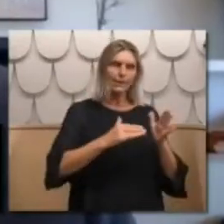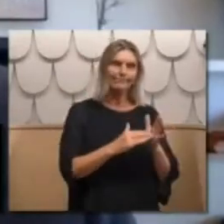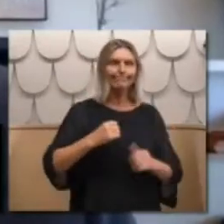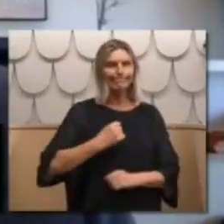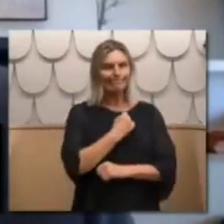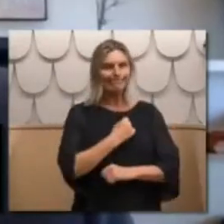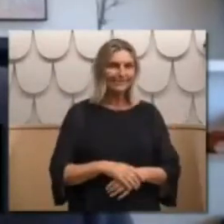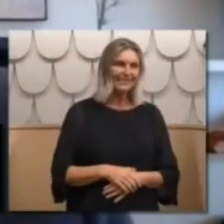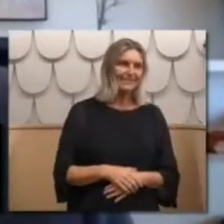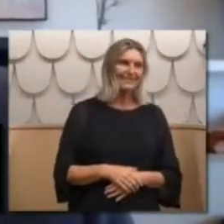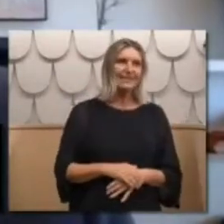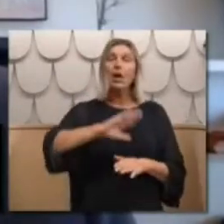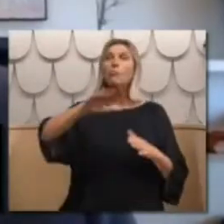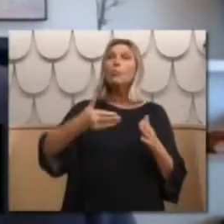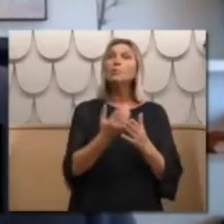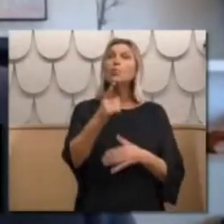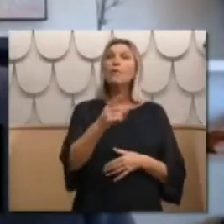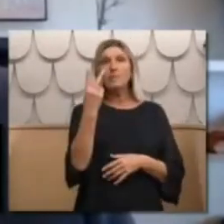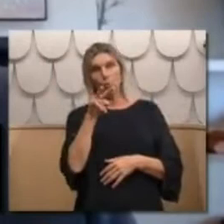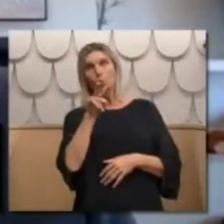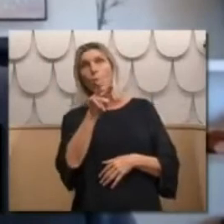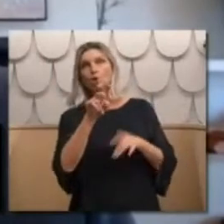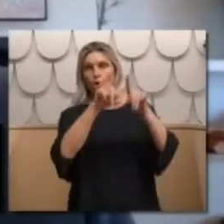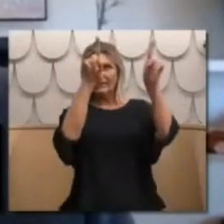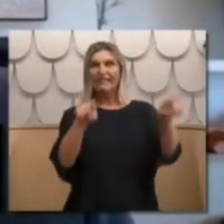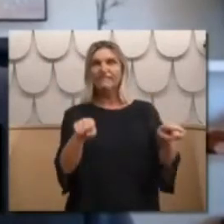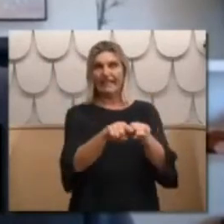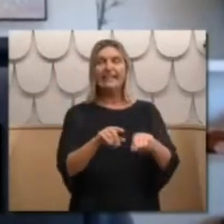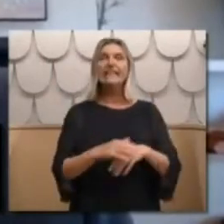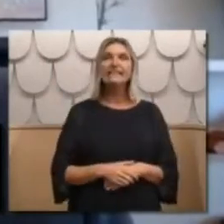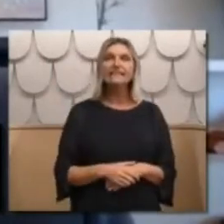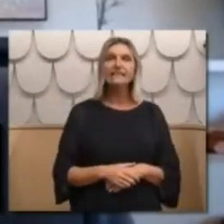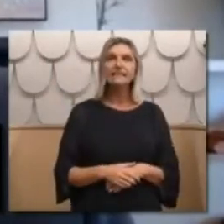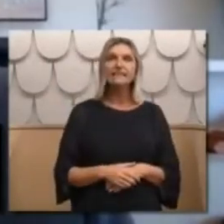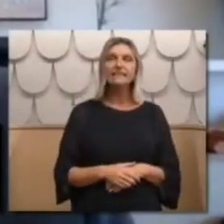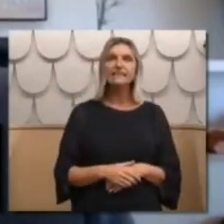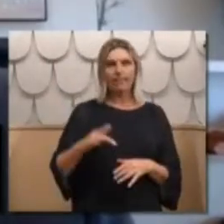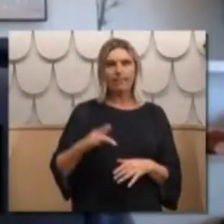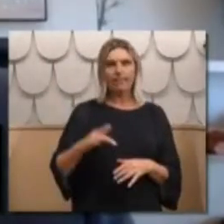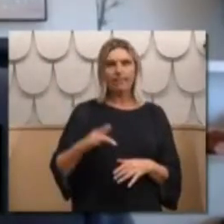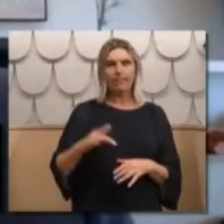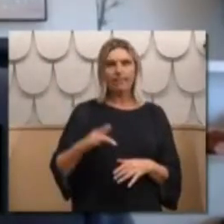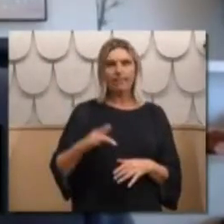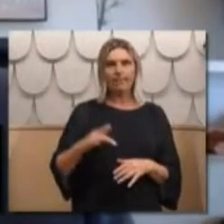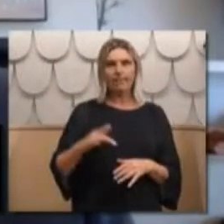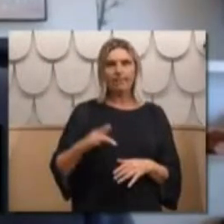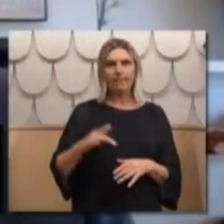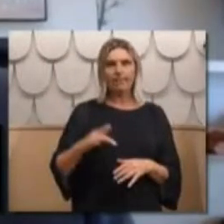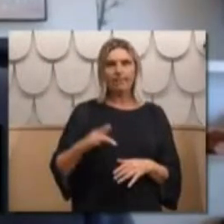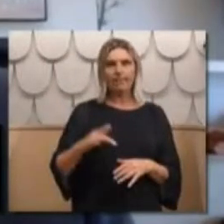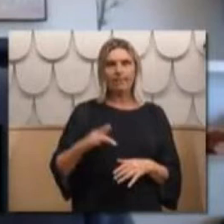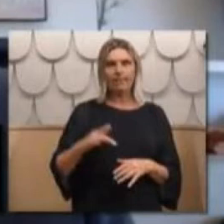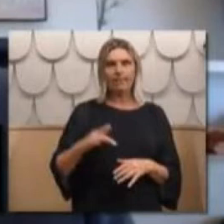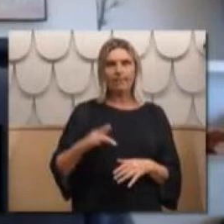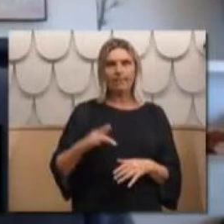The proposal, as I understand it, is for me to view the proceedings through the live stream. Through the live stream. This